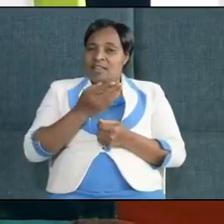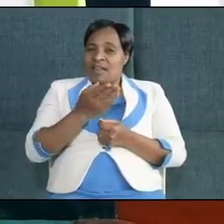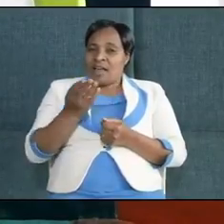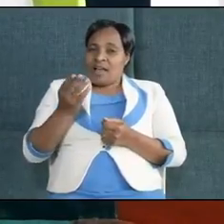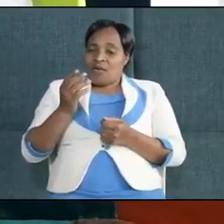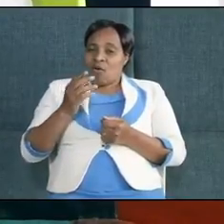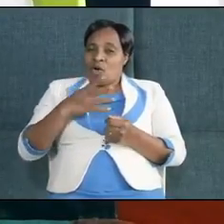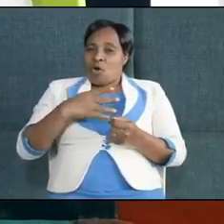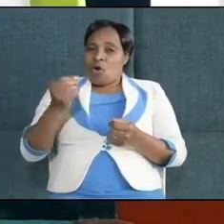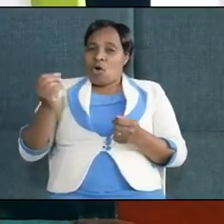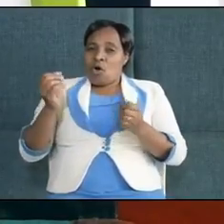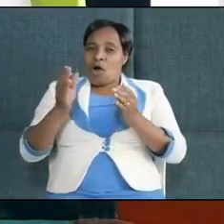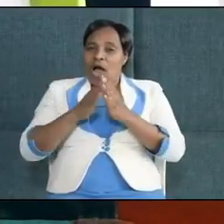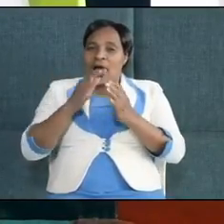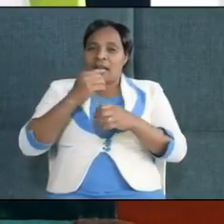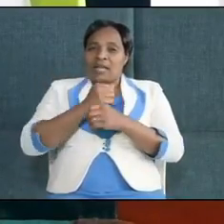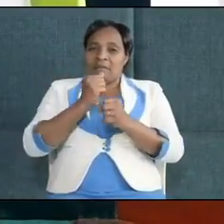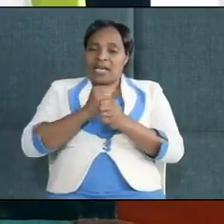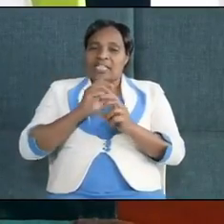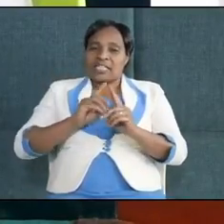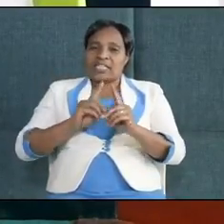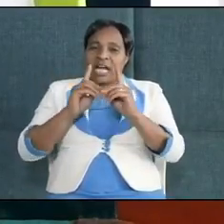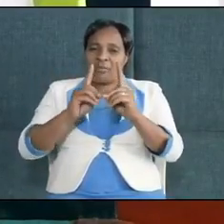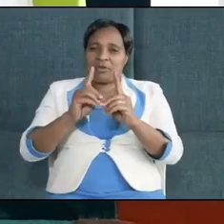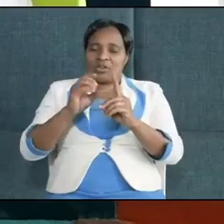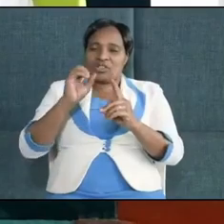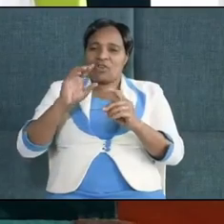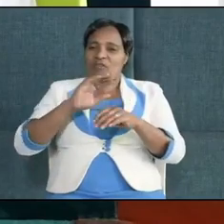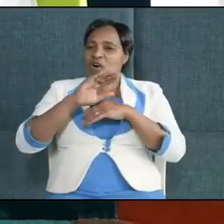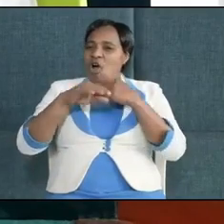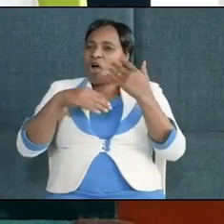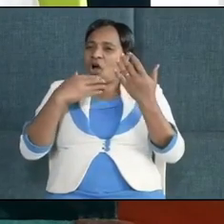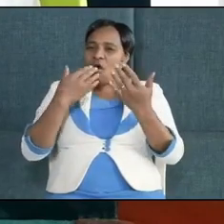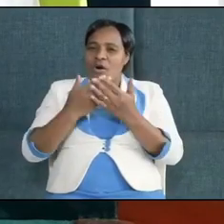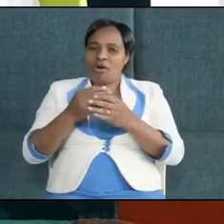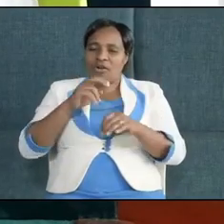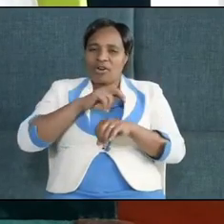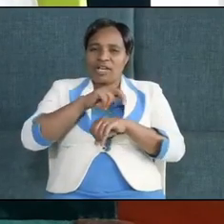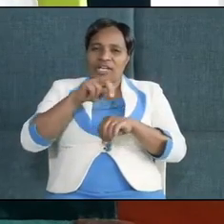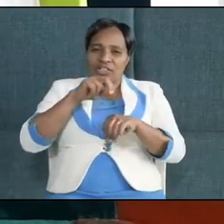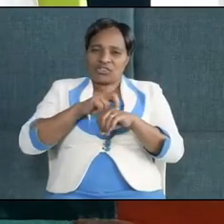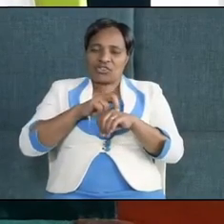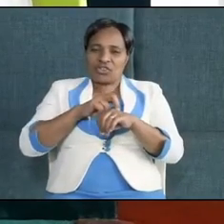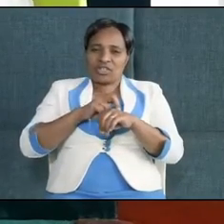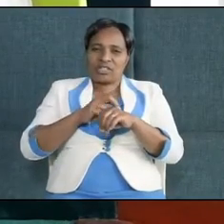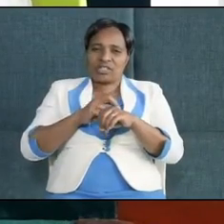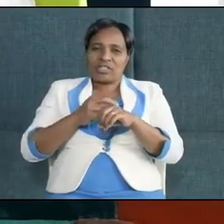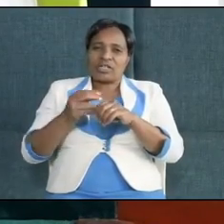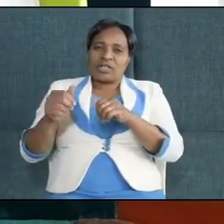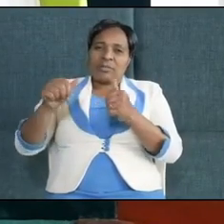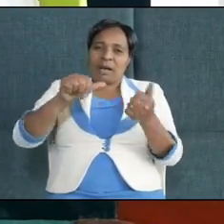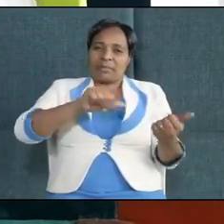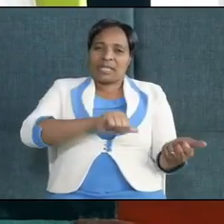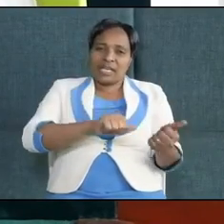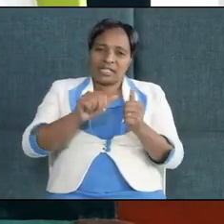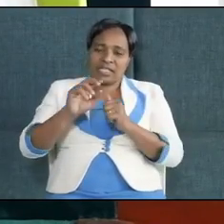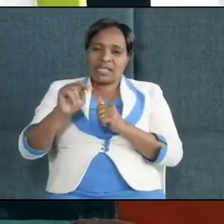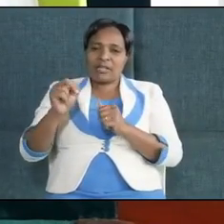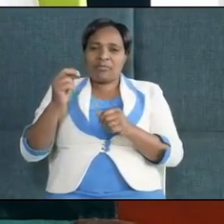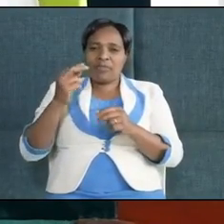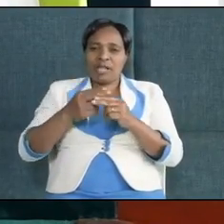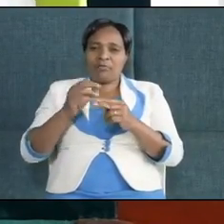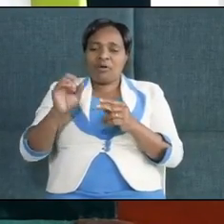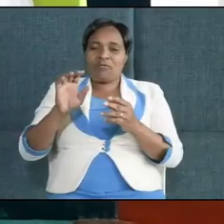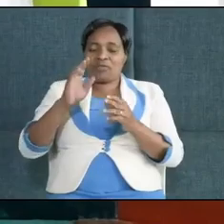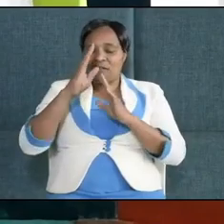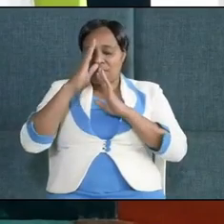therefore, go and make disciples of all nations, baptizing them in the name of